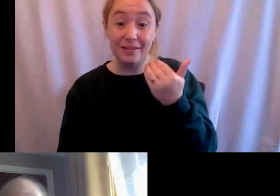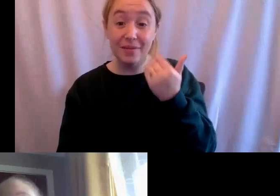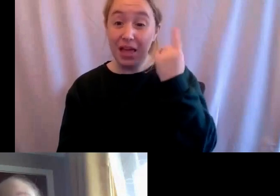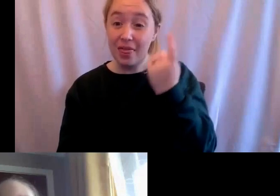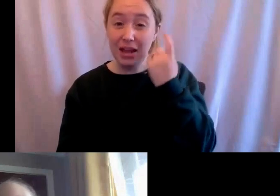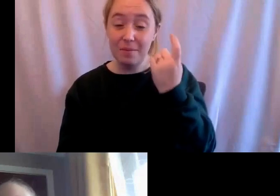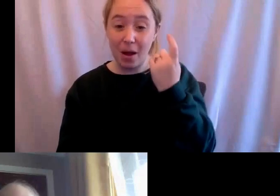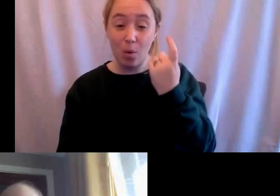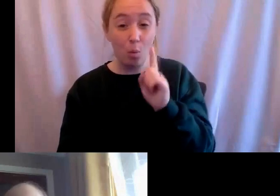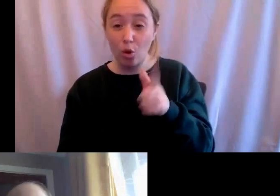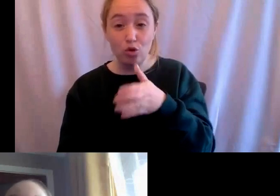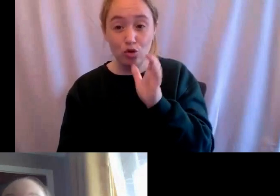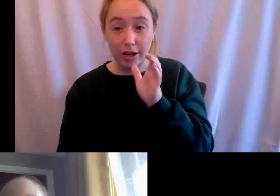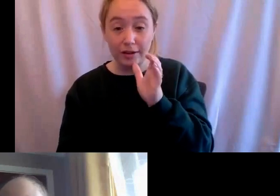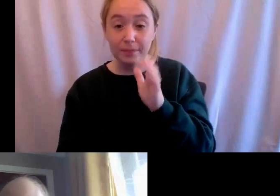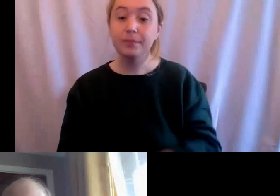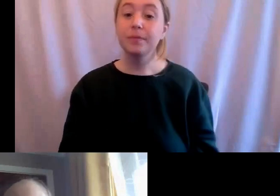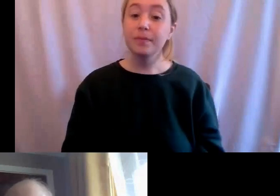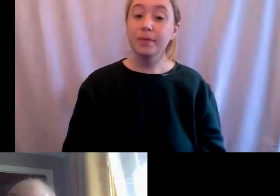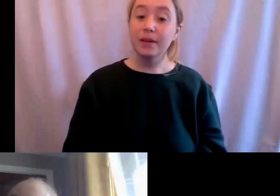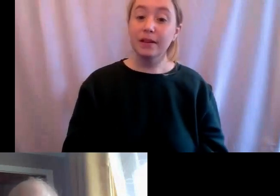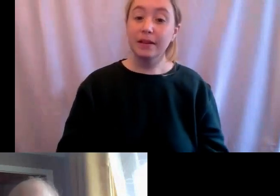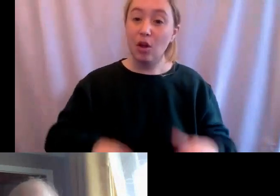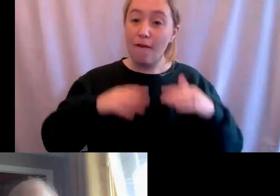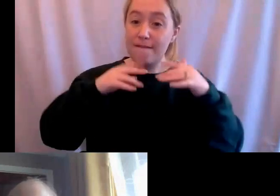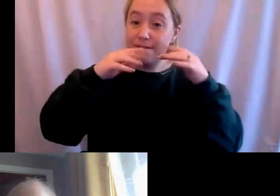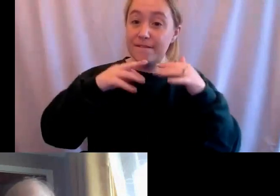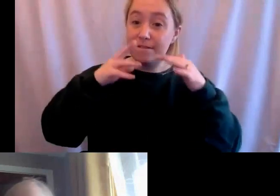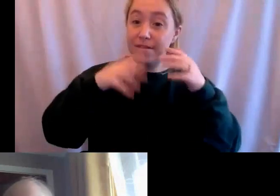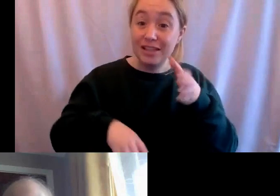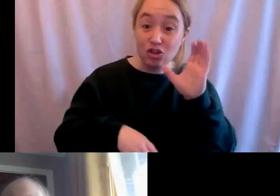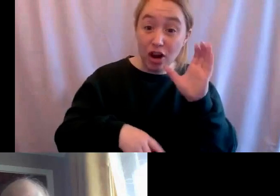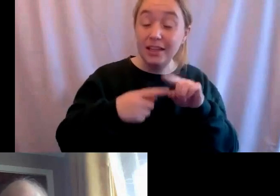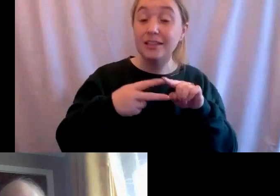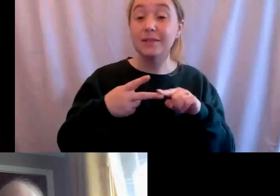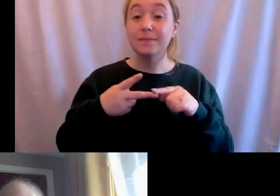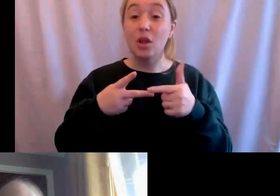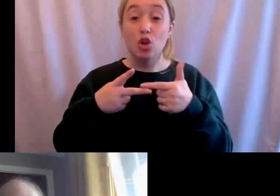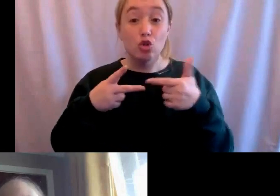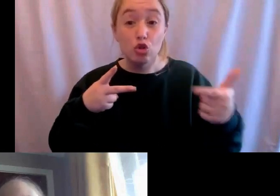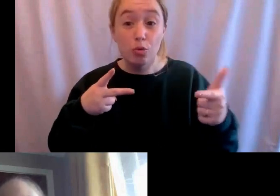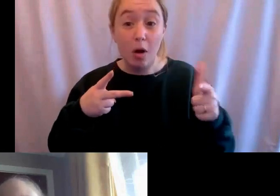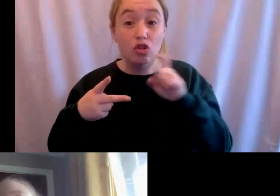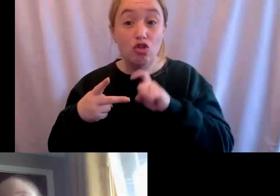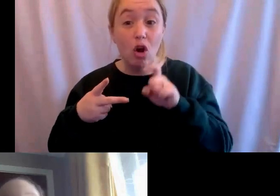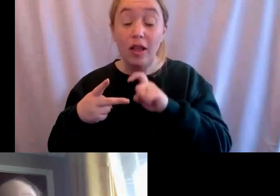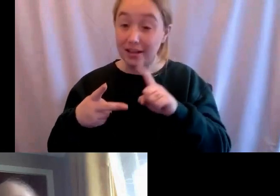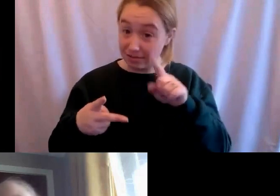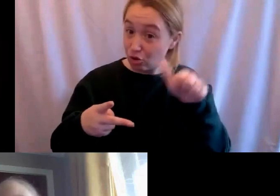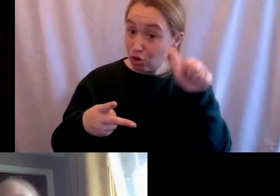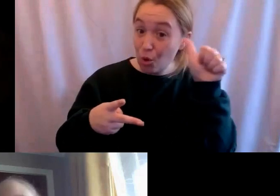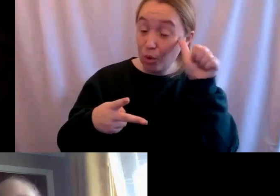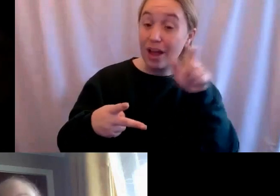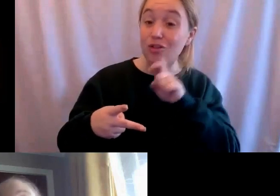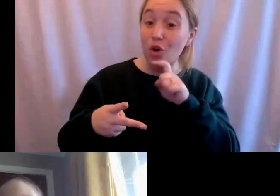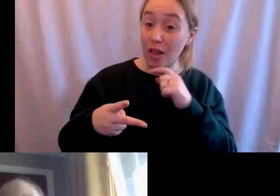it. Caffeinated drinks, fizzy drinks, too much chocolate, I'm afraid, because there's lots of caffeine in chocolate,